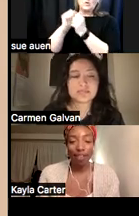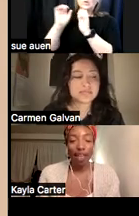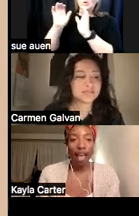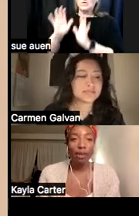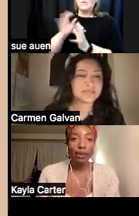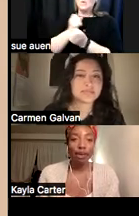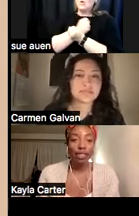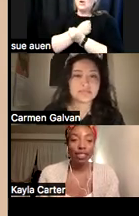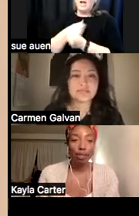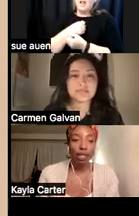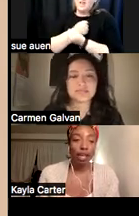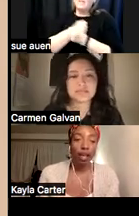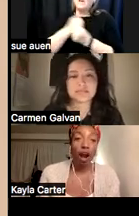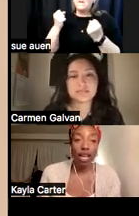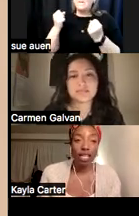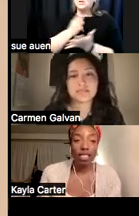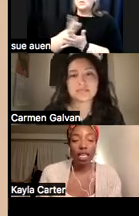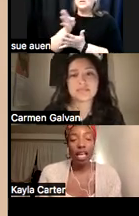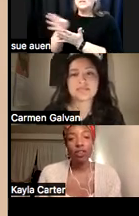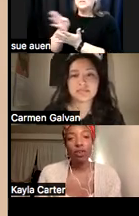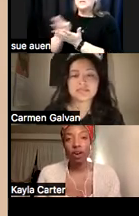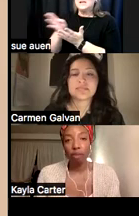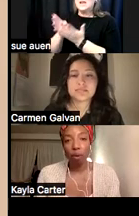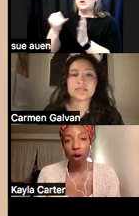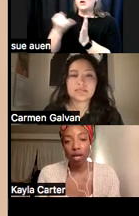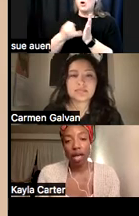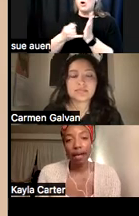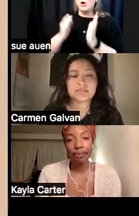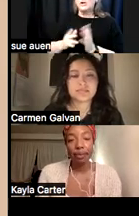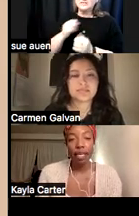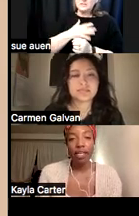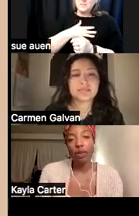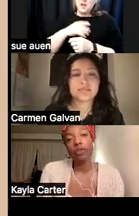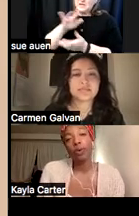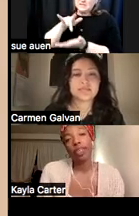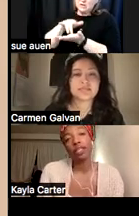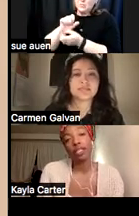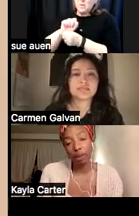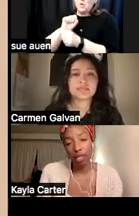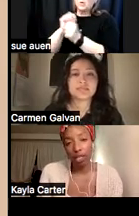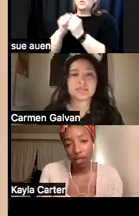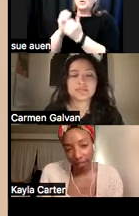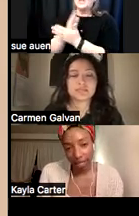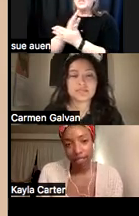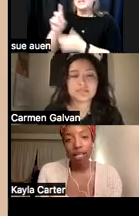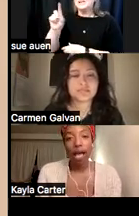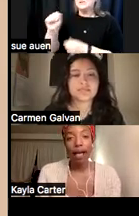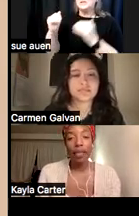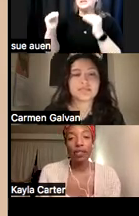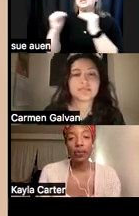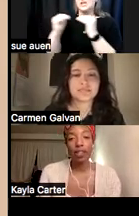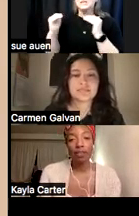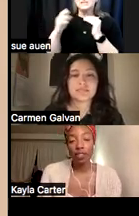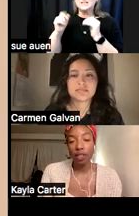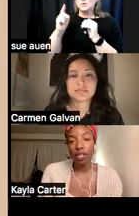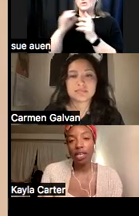love. I'm also a multidisciplinary artist, and the core of my work is also within disability justice and